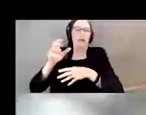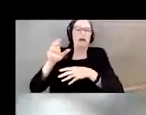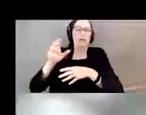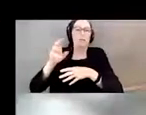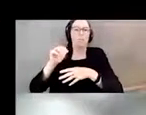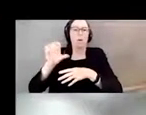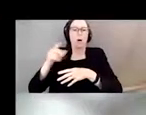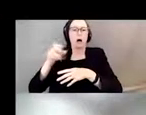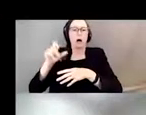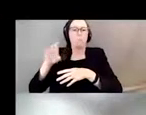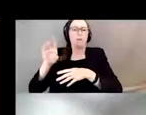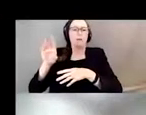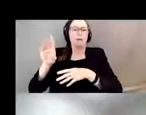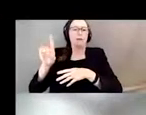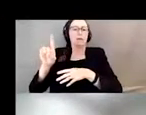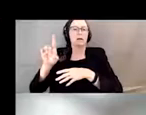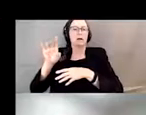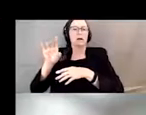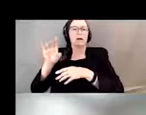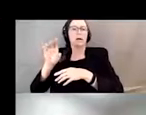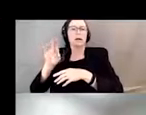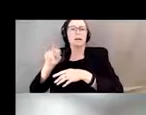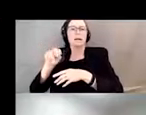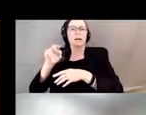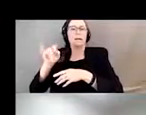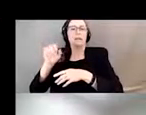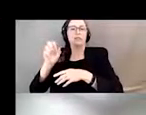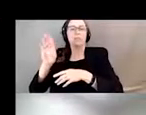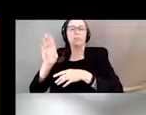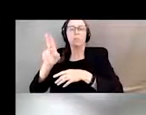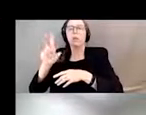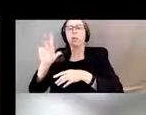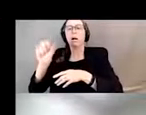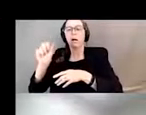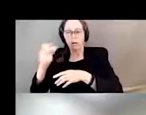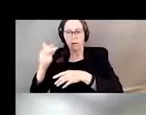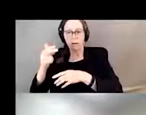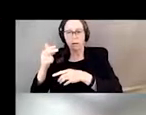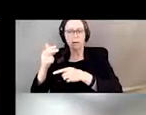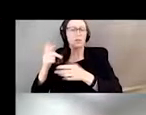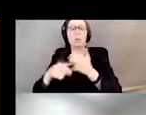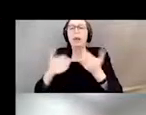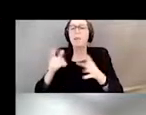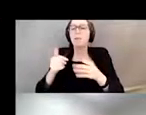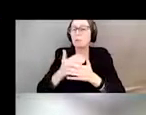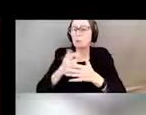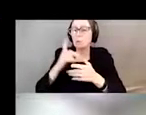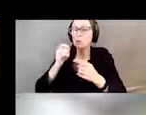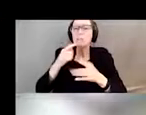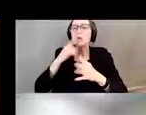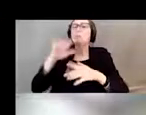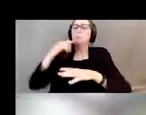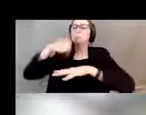the leader of the Afghan communists. And what ends up happening is the Mujahideen says that they're founding, the Islamic State